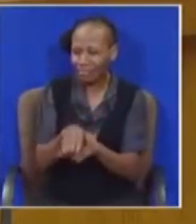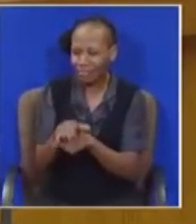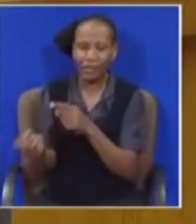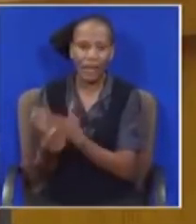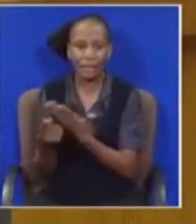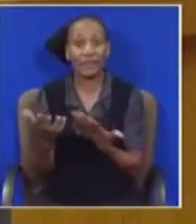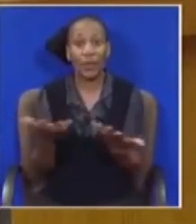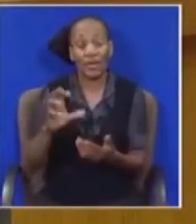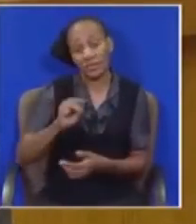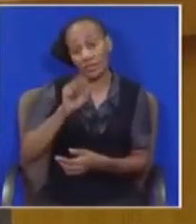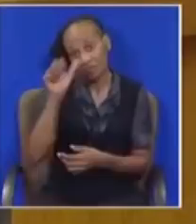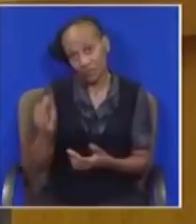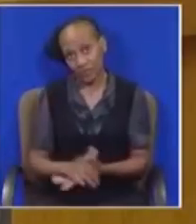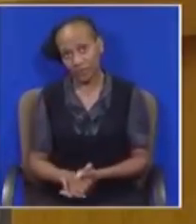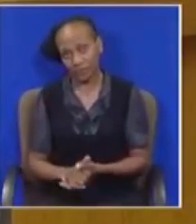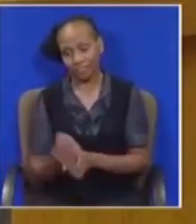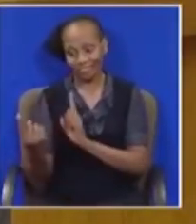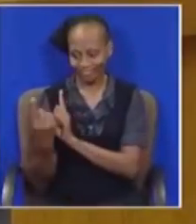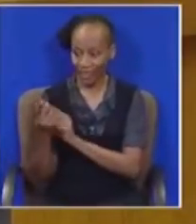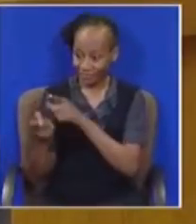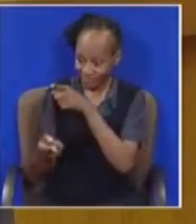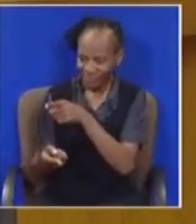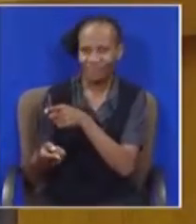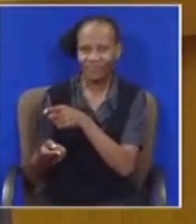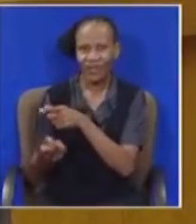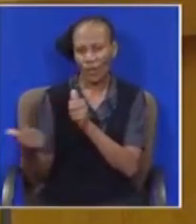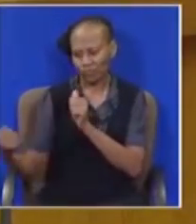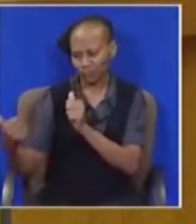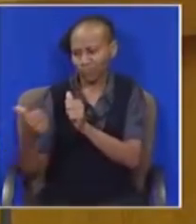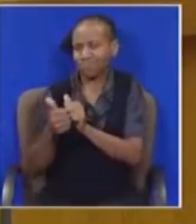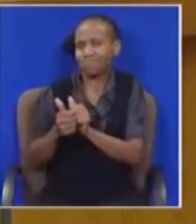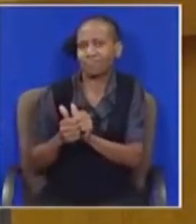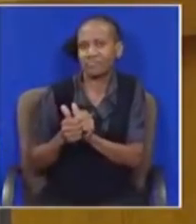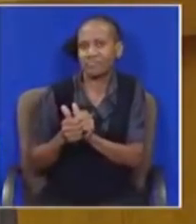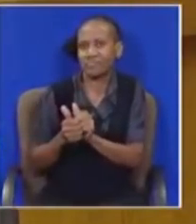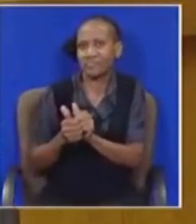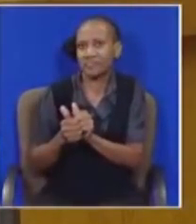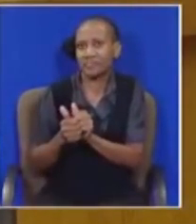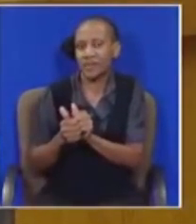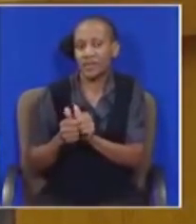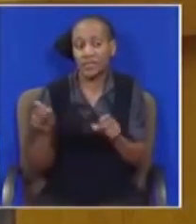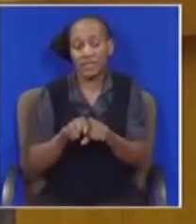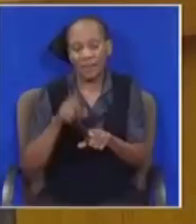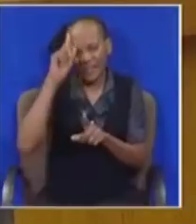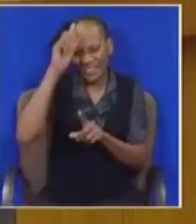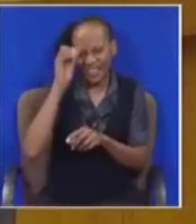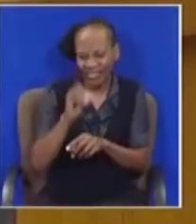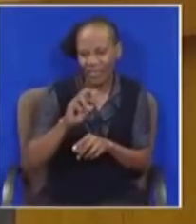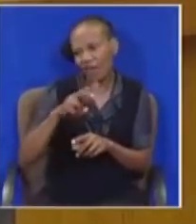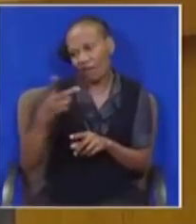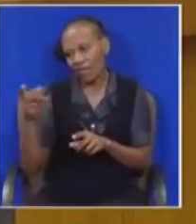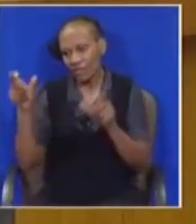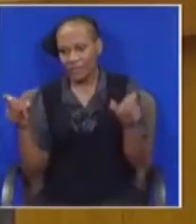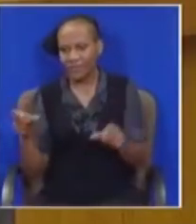Indeed, he was a colleague and a close comrade of President Mandela and others who were already